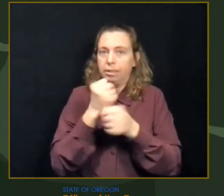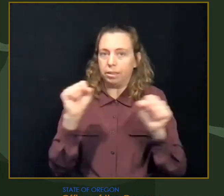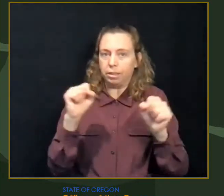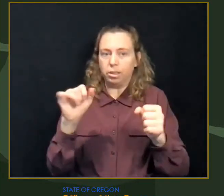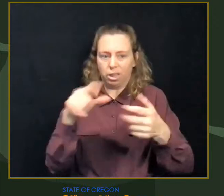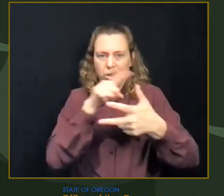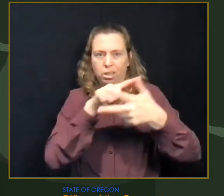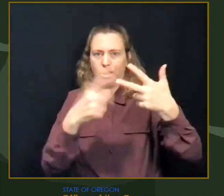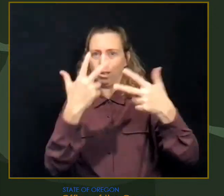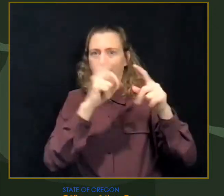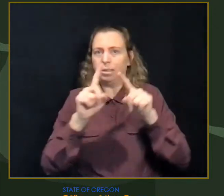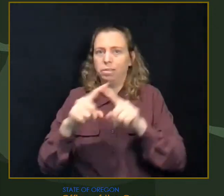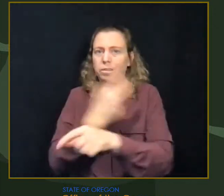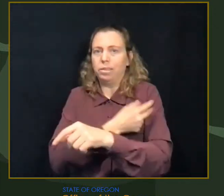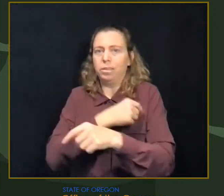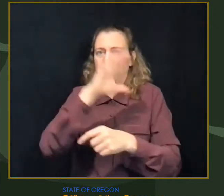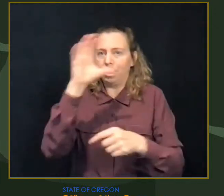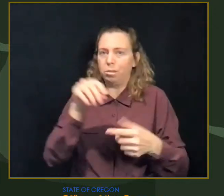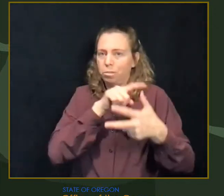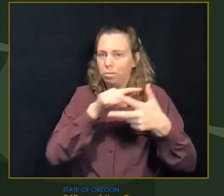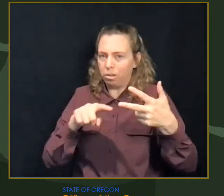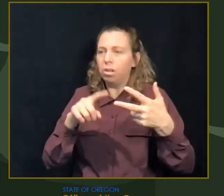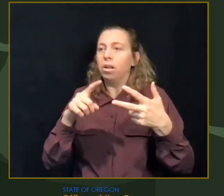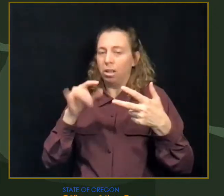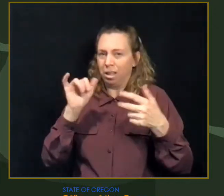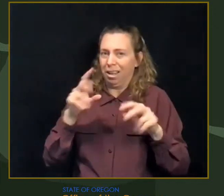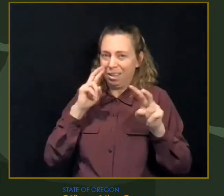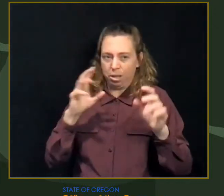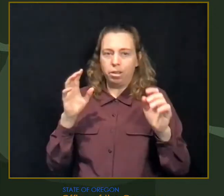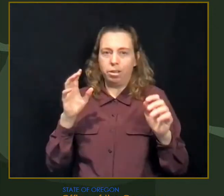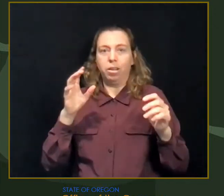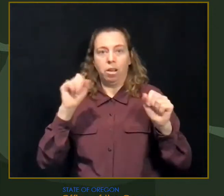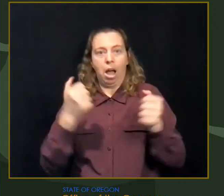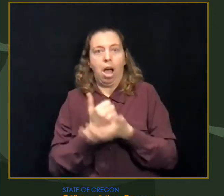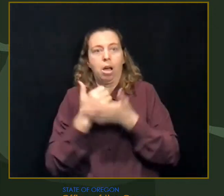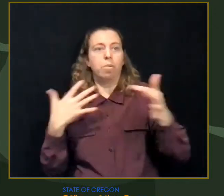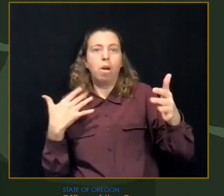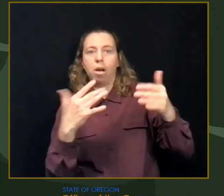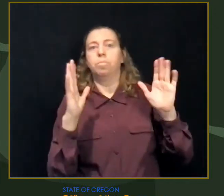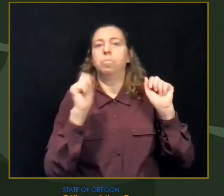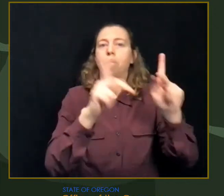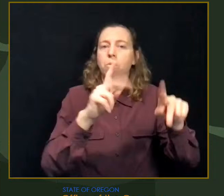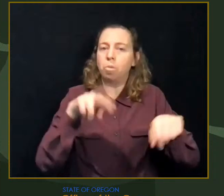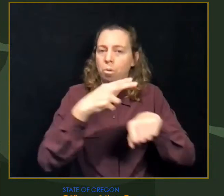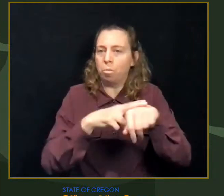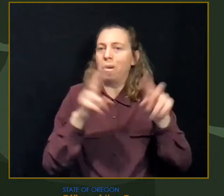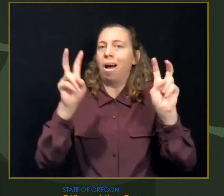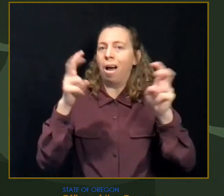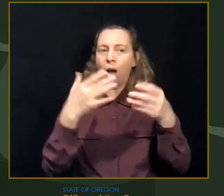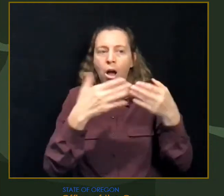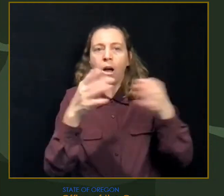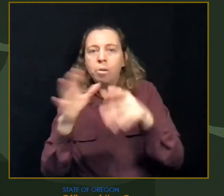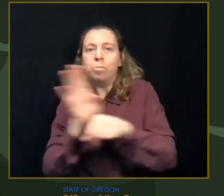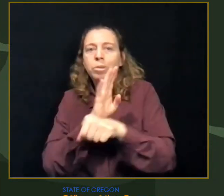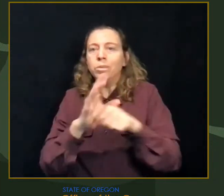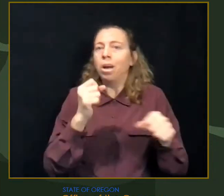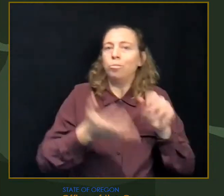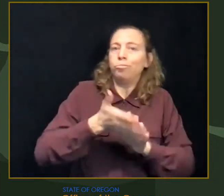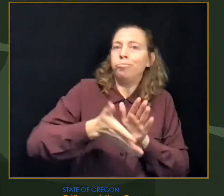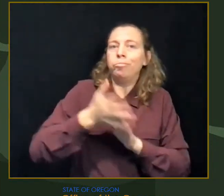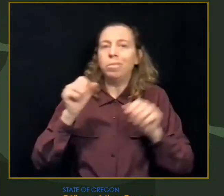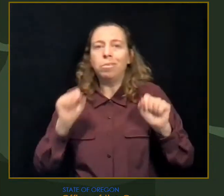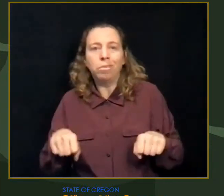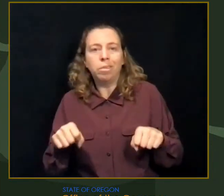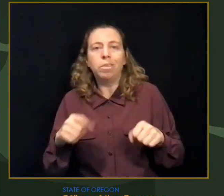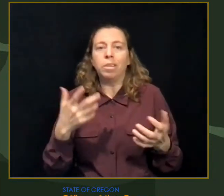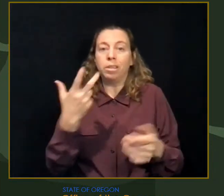life, allow businesses to operate. And while vaccine numbers have increased in the Portland metro area and across the